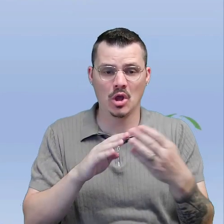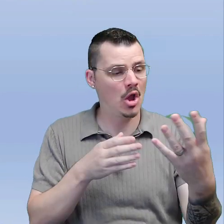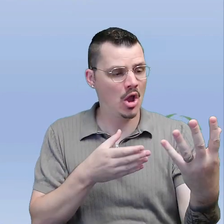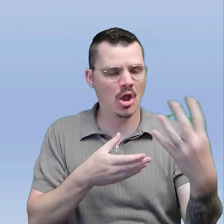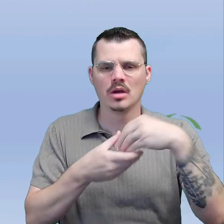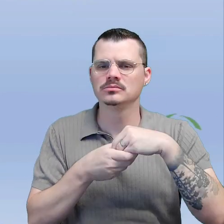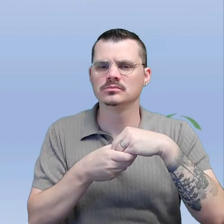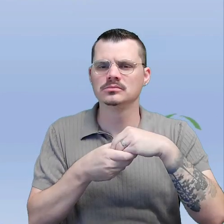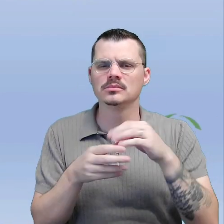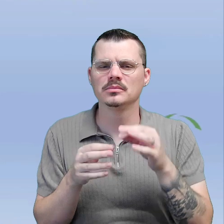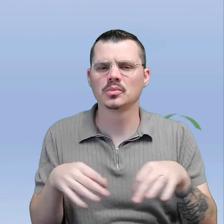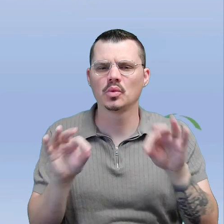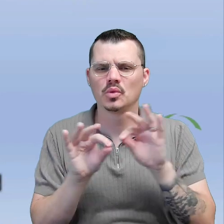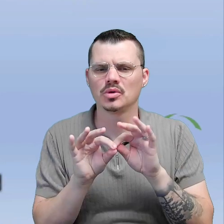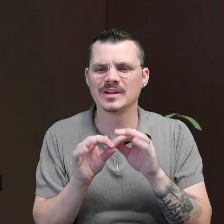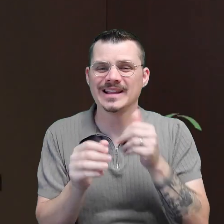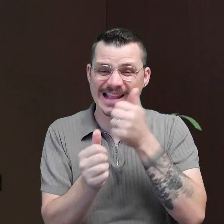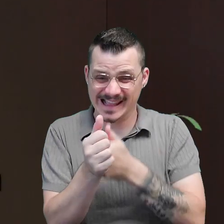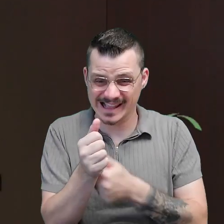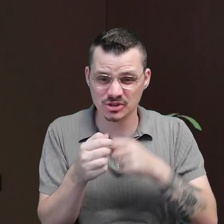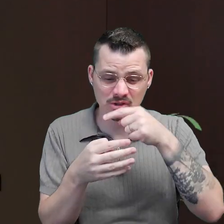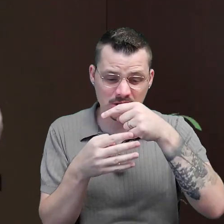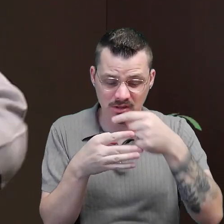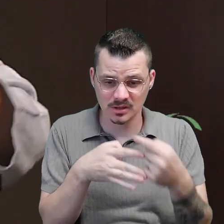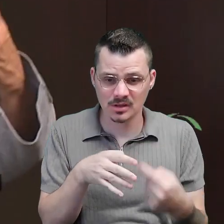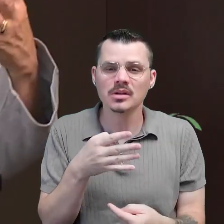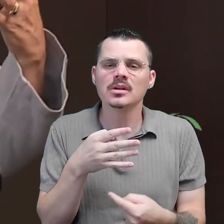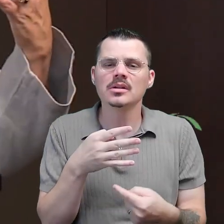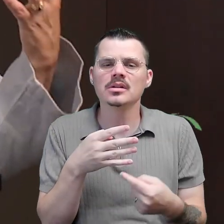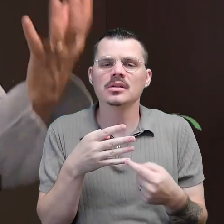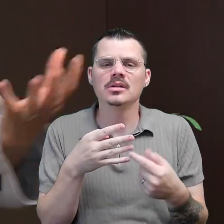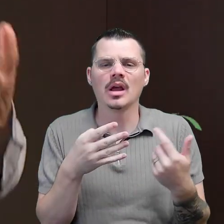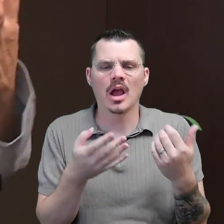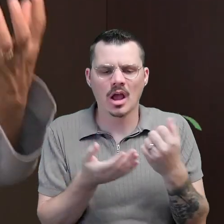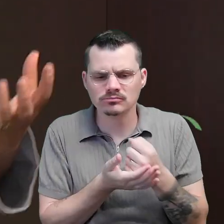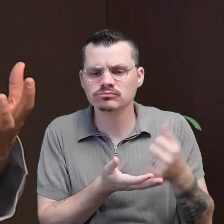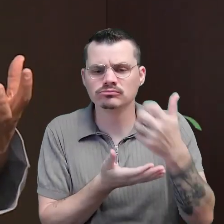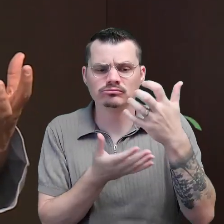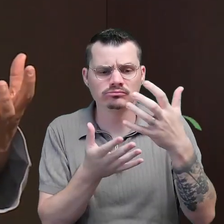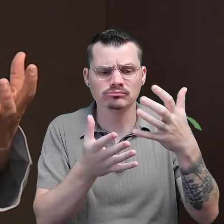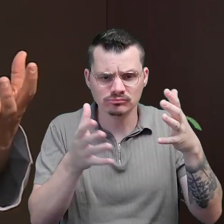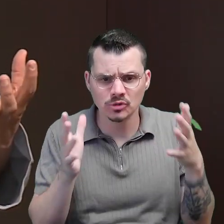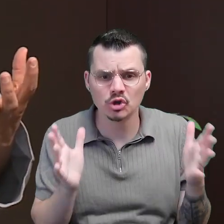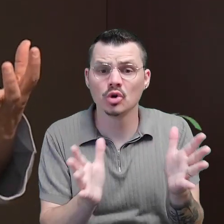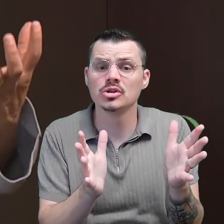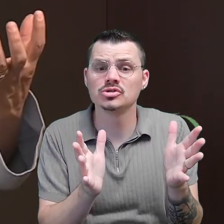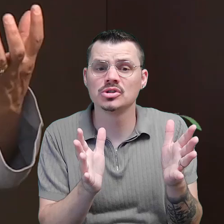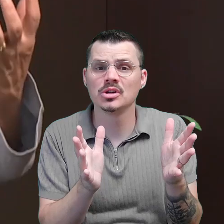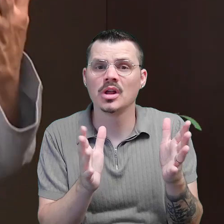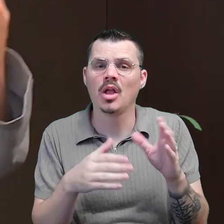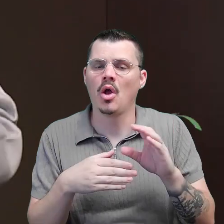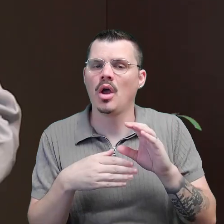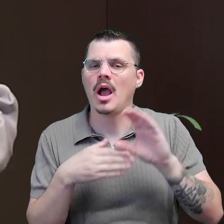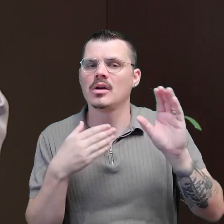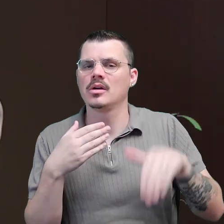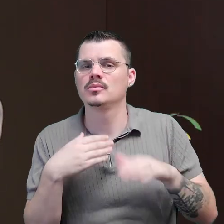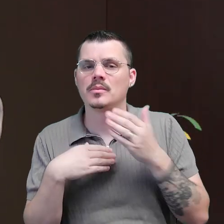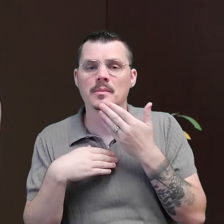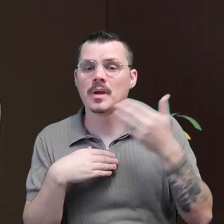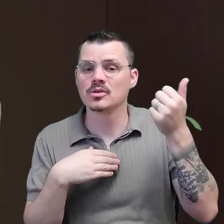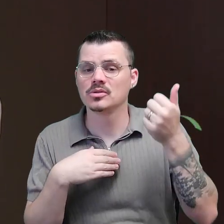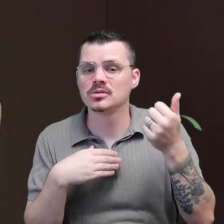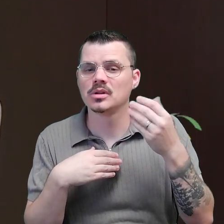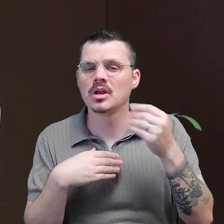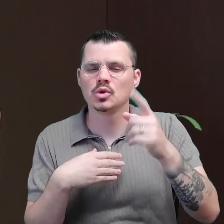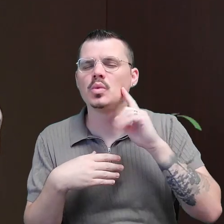of those factors are important. As each of those factors is enriched and encouraged, the outcome is